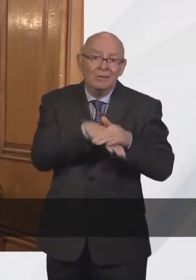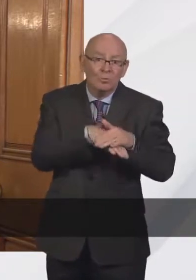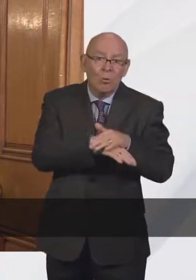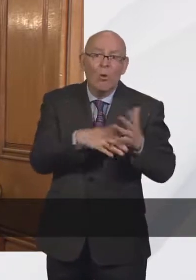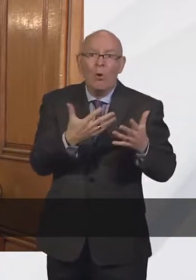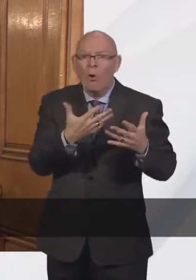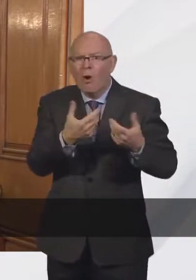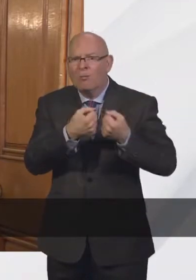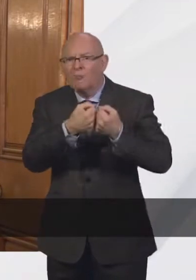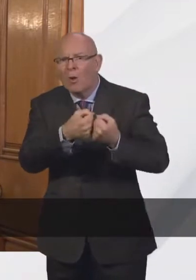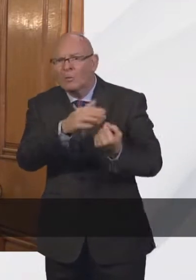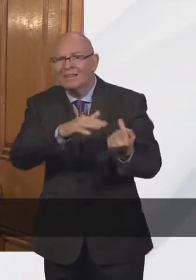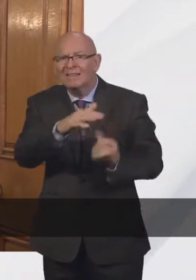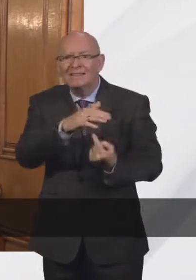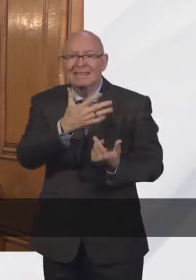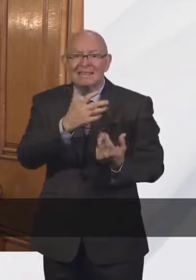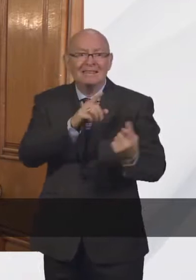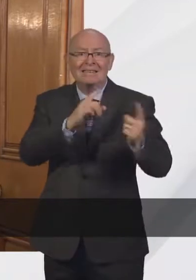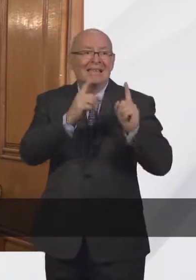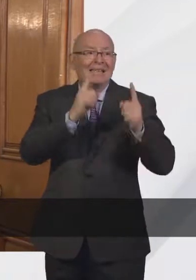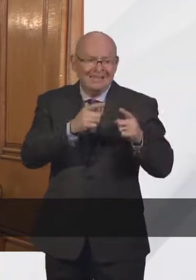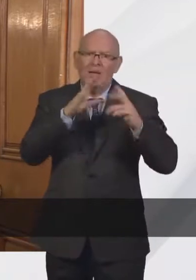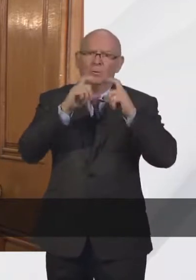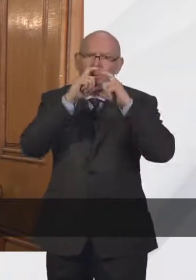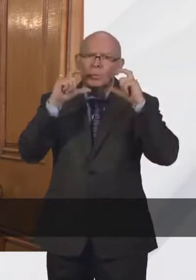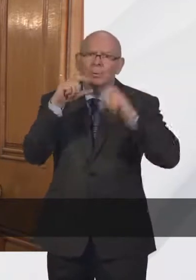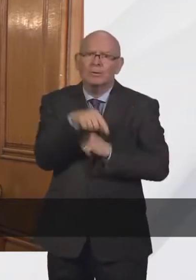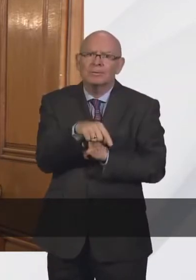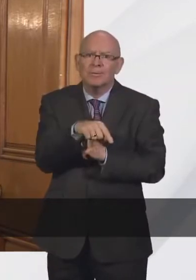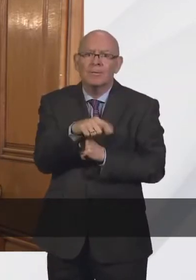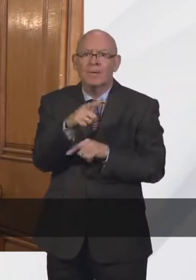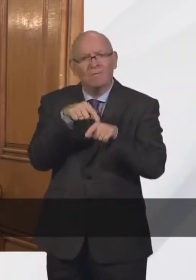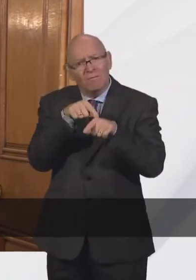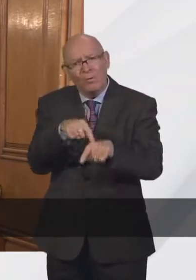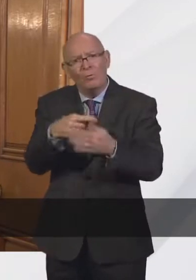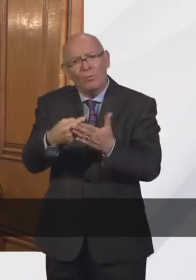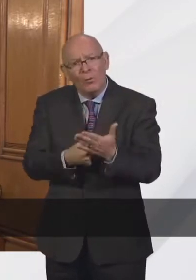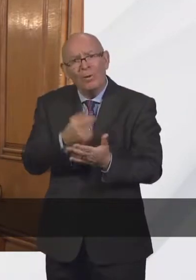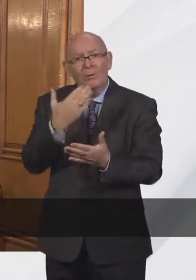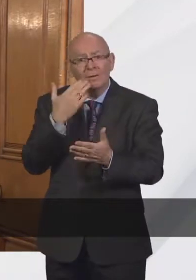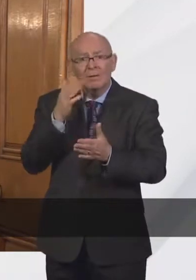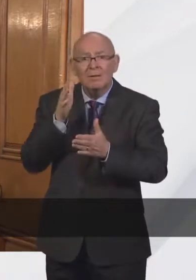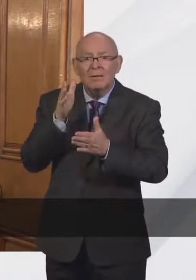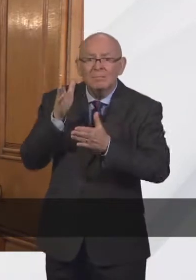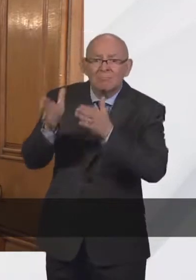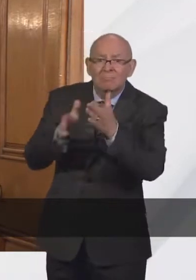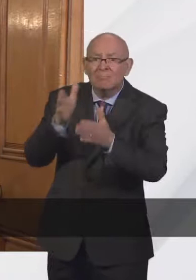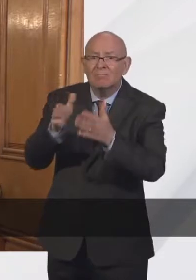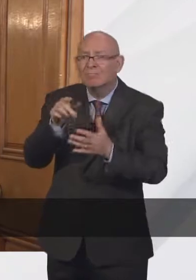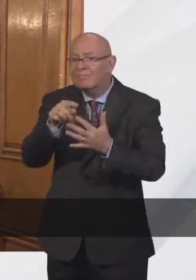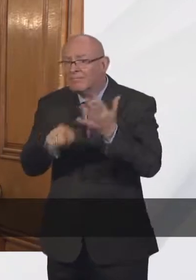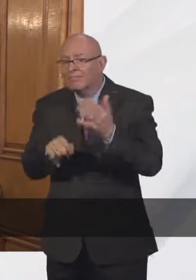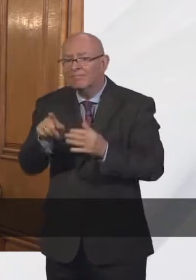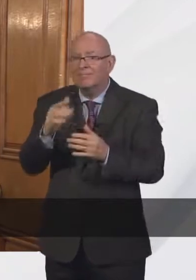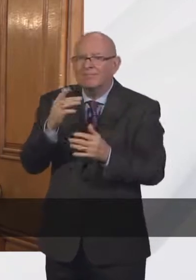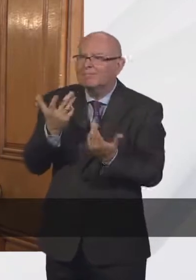self-isolate if you're asked to do so by NHS Test and Trace. We're only able